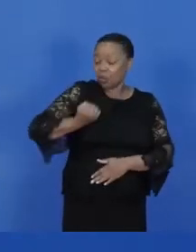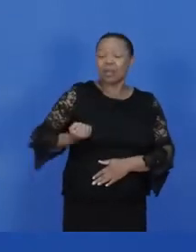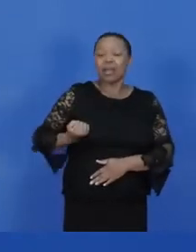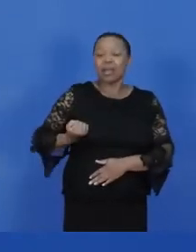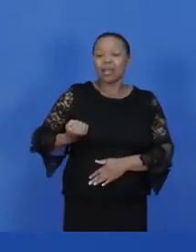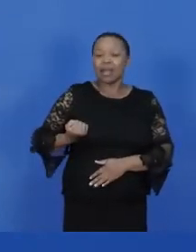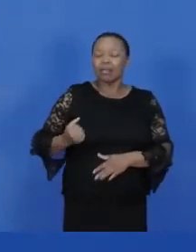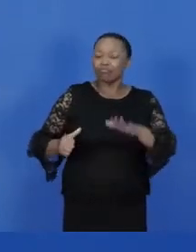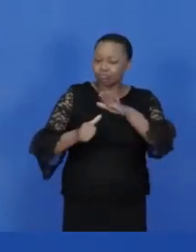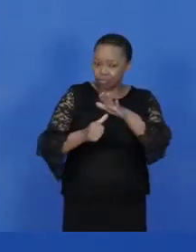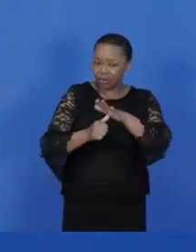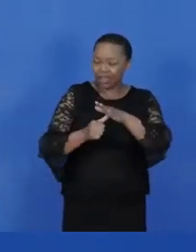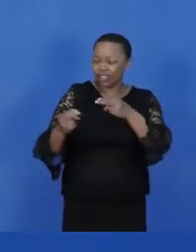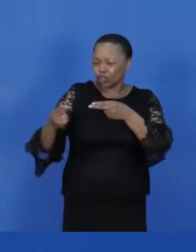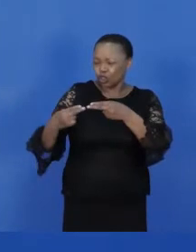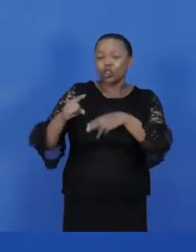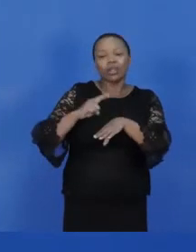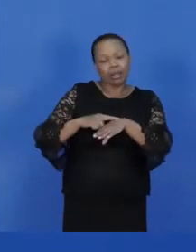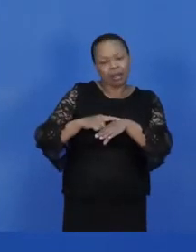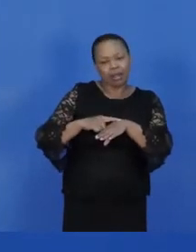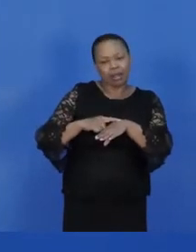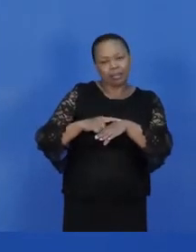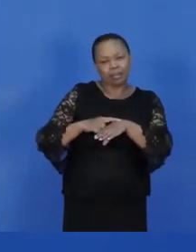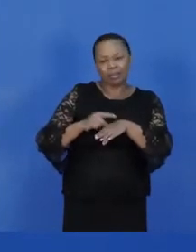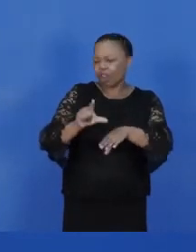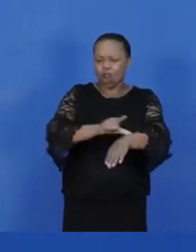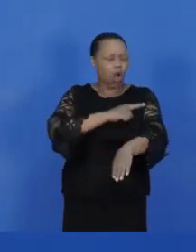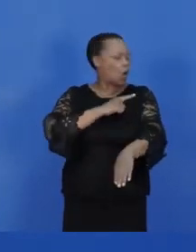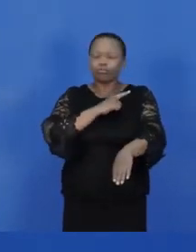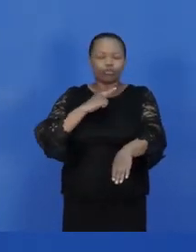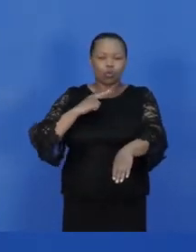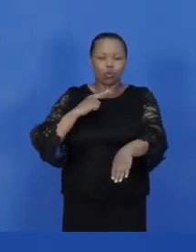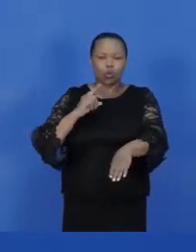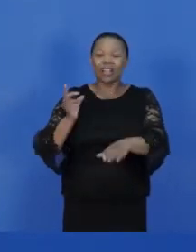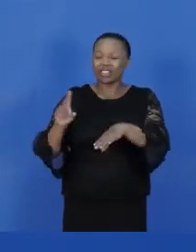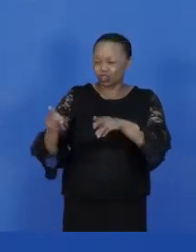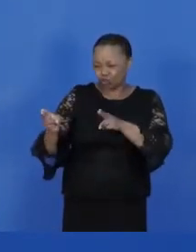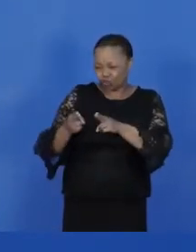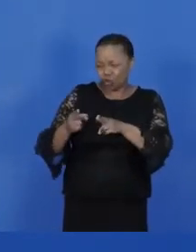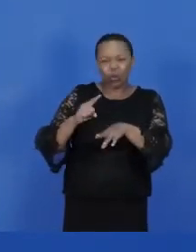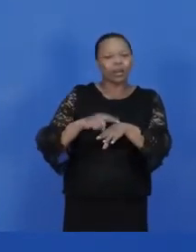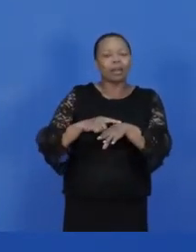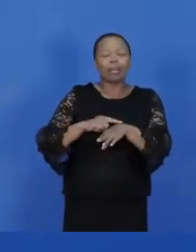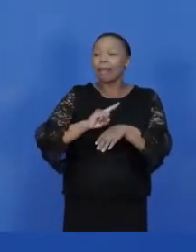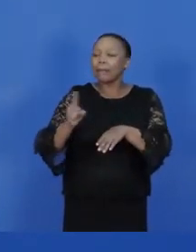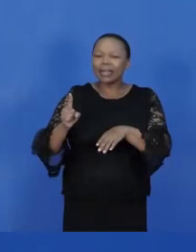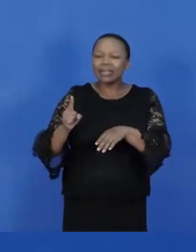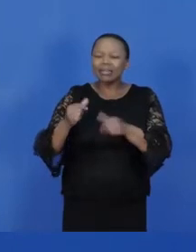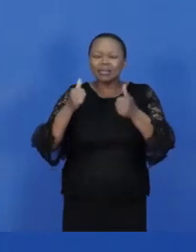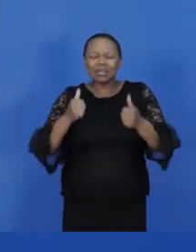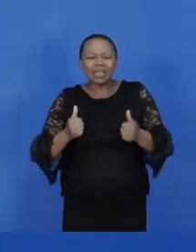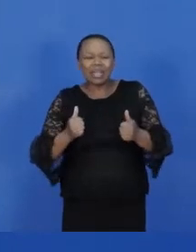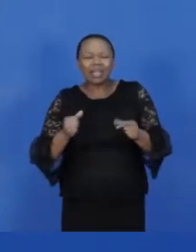It's important that you understand that it's a short time. It may look like it's long, but it's actually a short time. Of course, I'm not saying staying in an